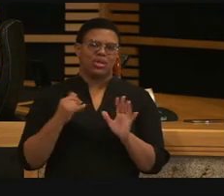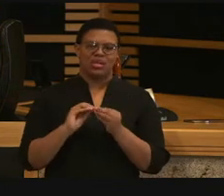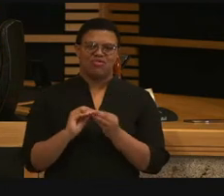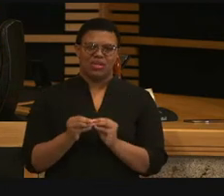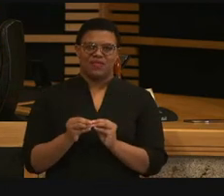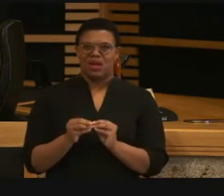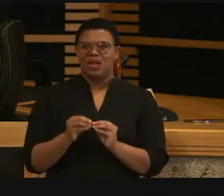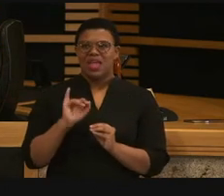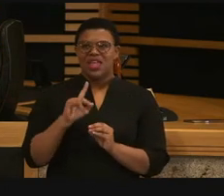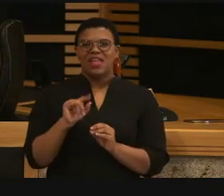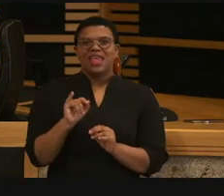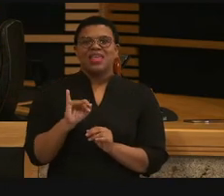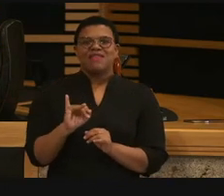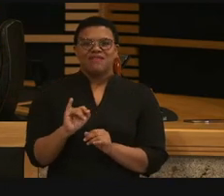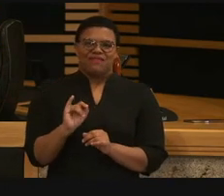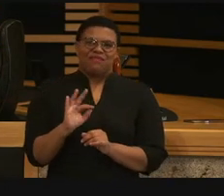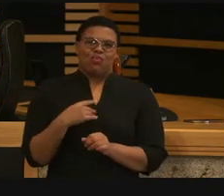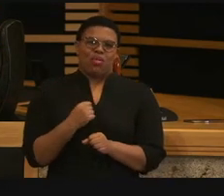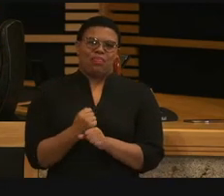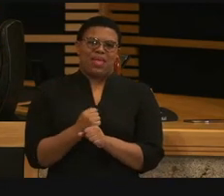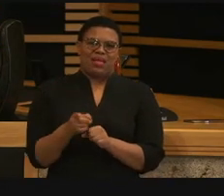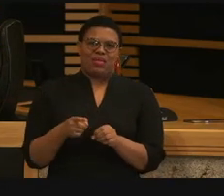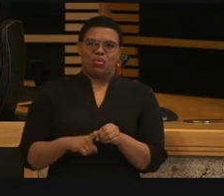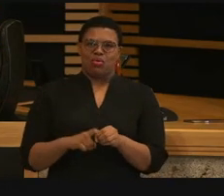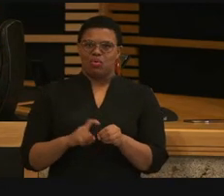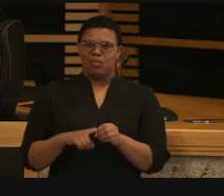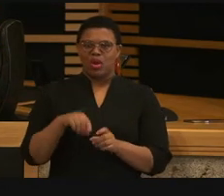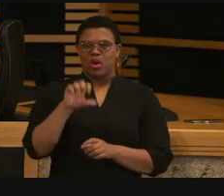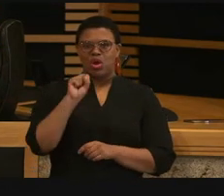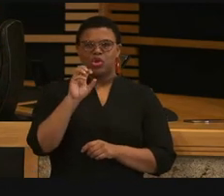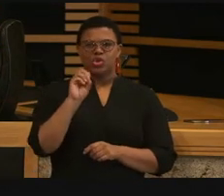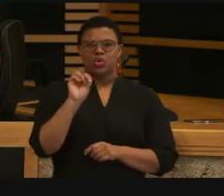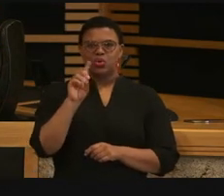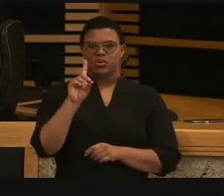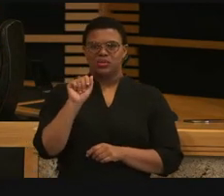that quorum. To Honourable Sondaba.